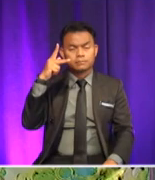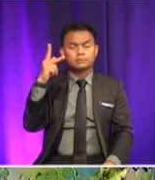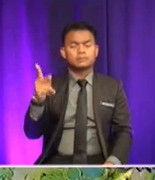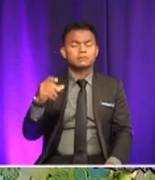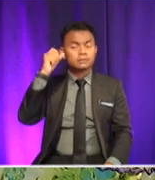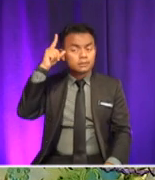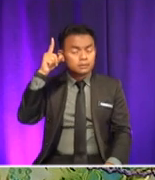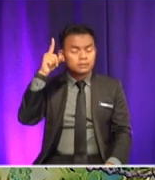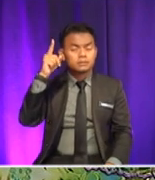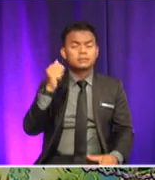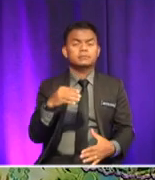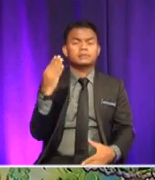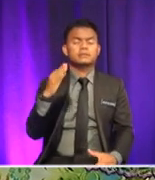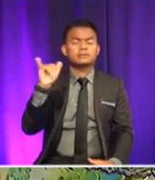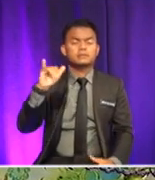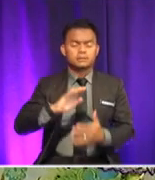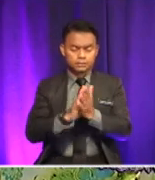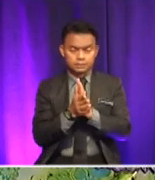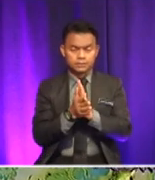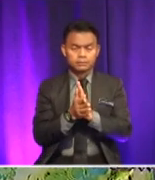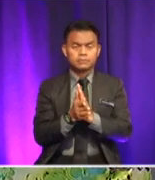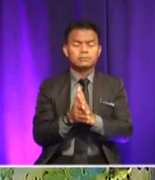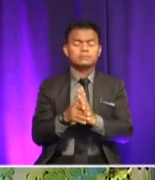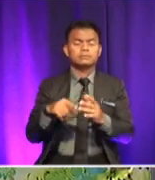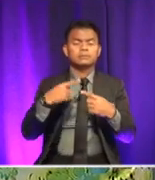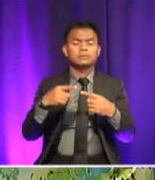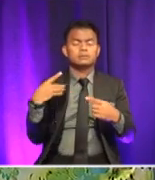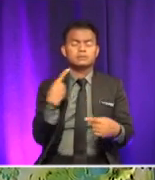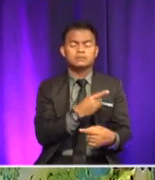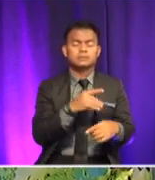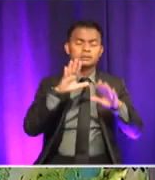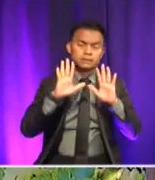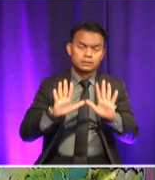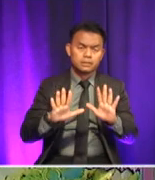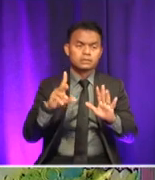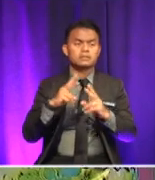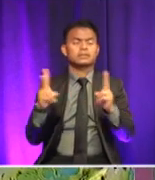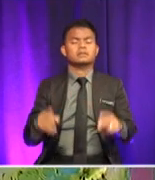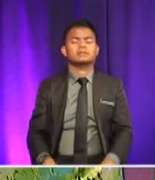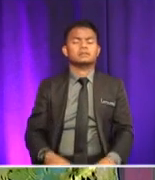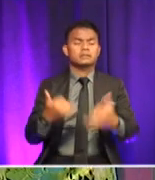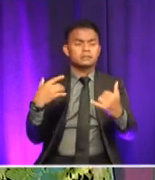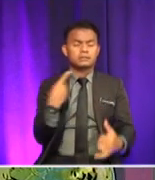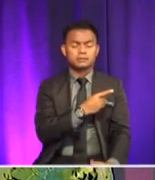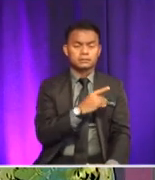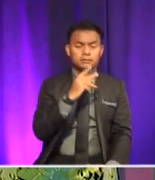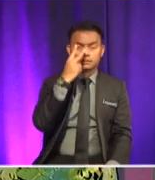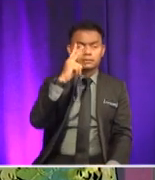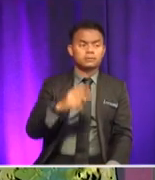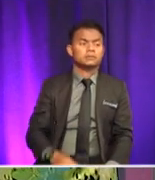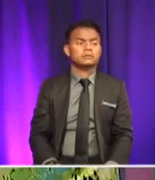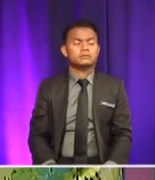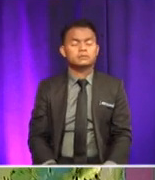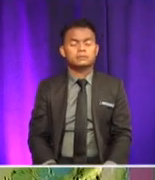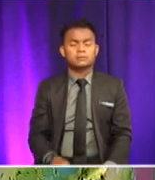whole situation. And her inner voice is trying to hold on to her truth. So we have that. And now looking at the chief rooster, looking from the chief